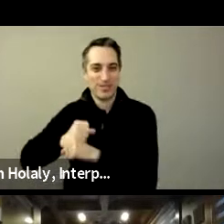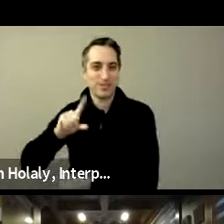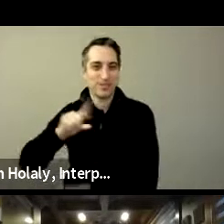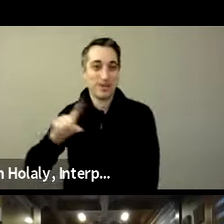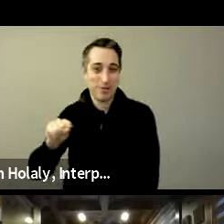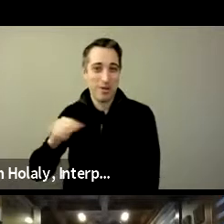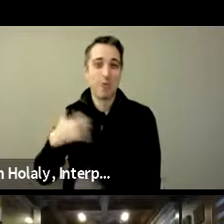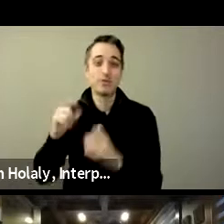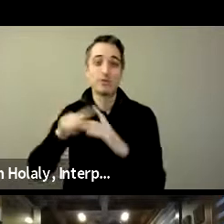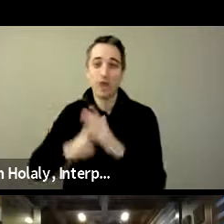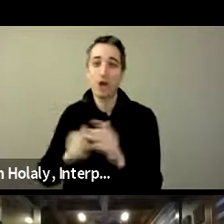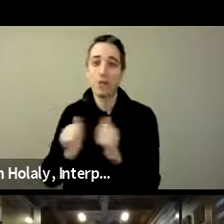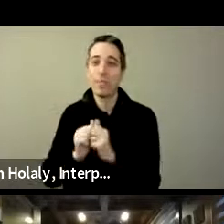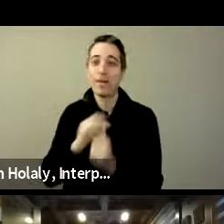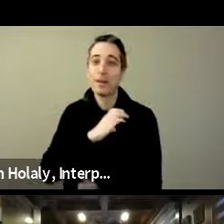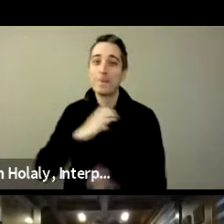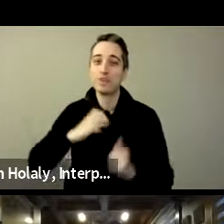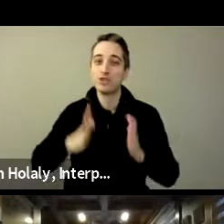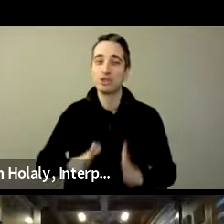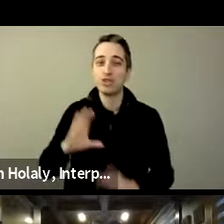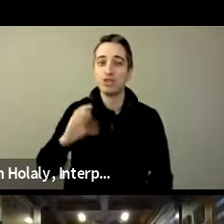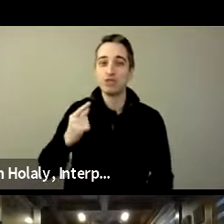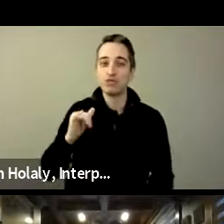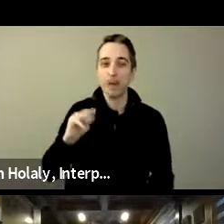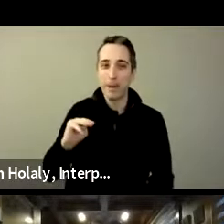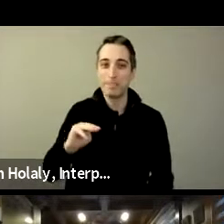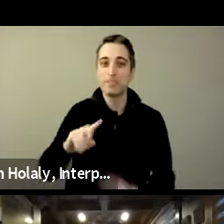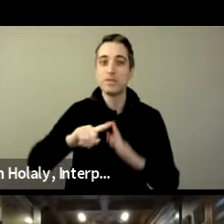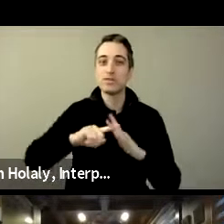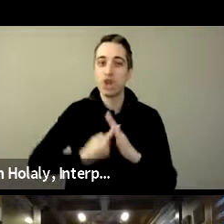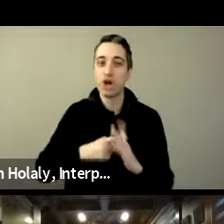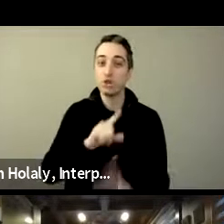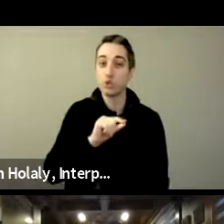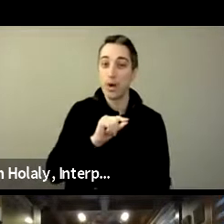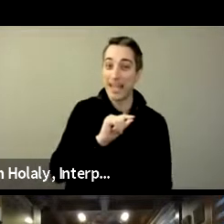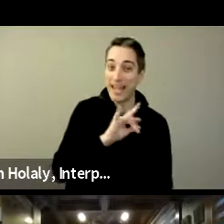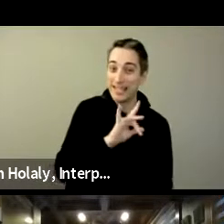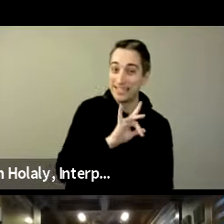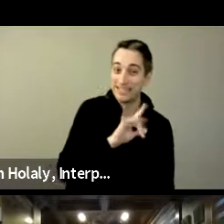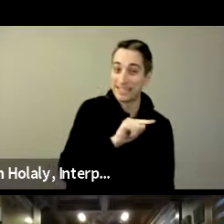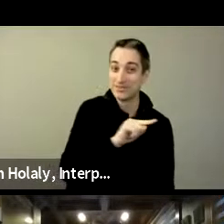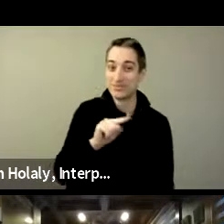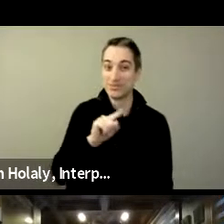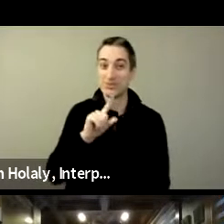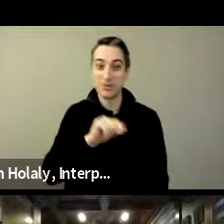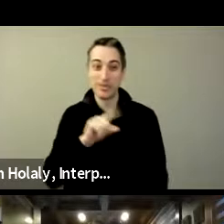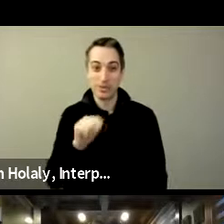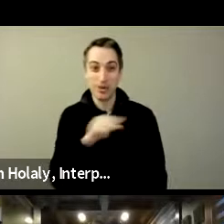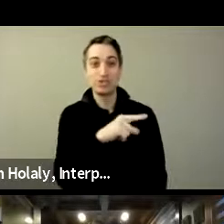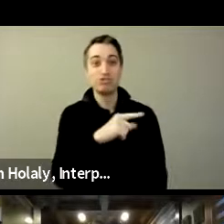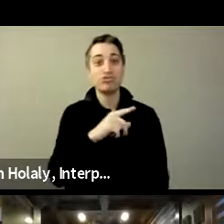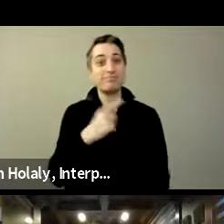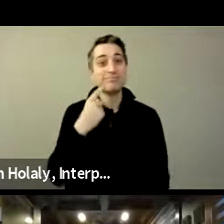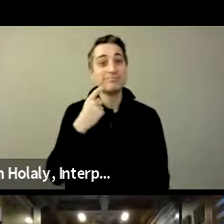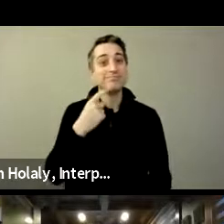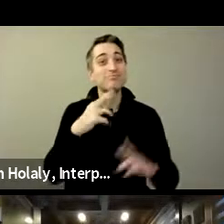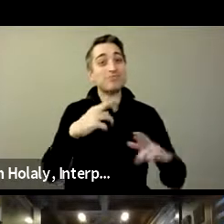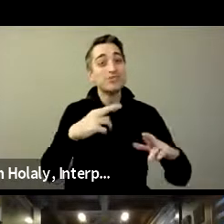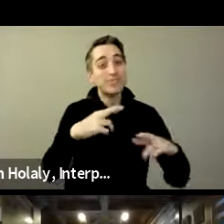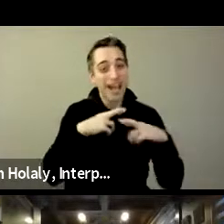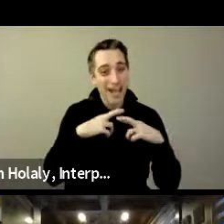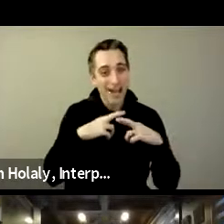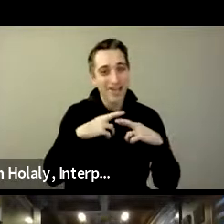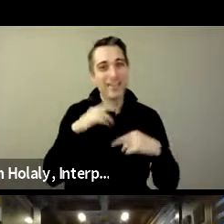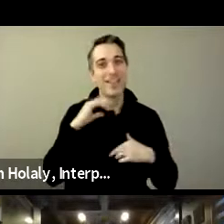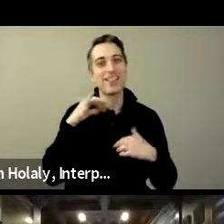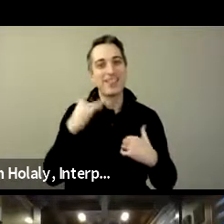with Commissioner Grimm, who served on the commission from 2018 to 2020. She actually retired, and that is why she is ending